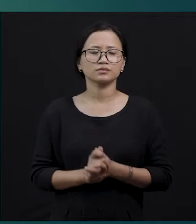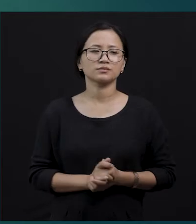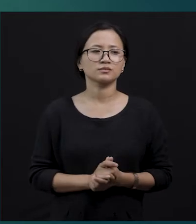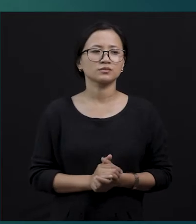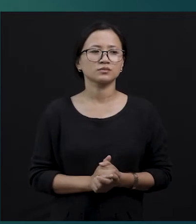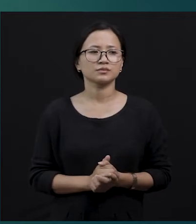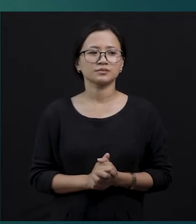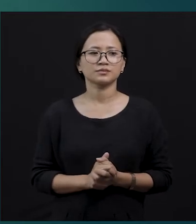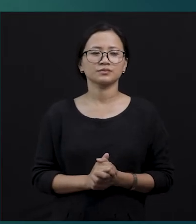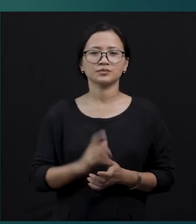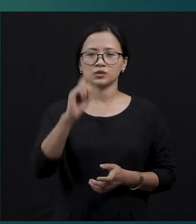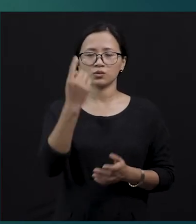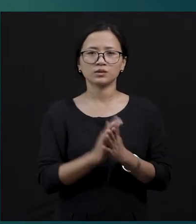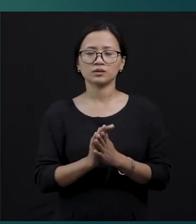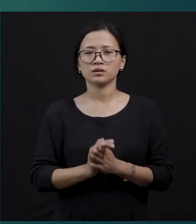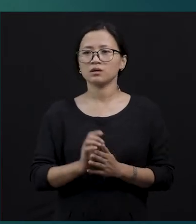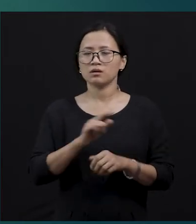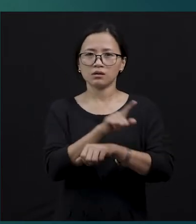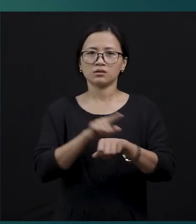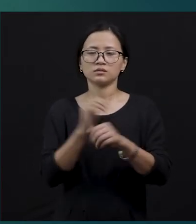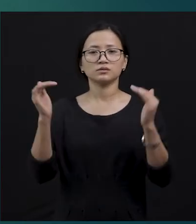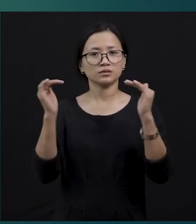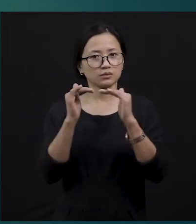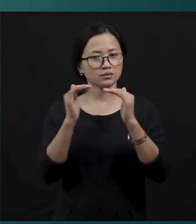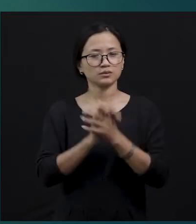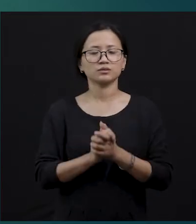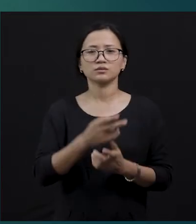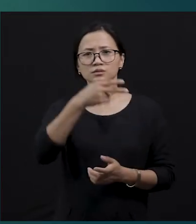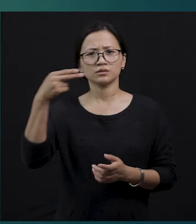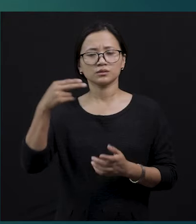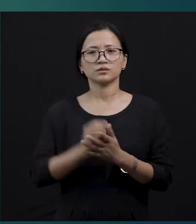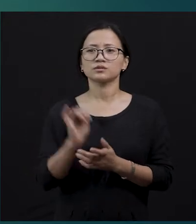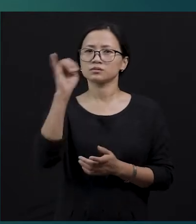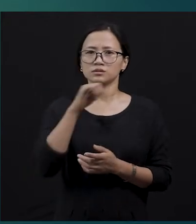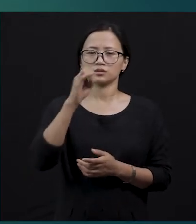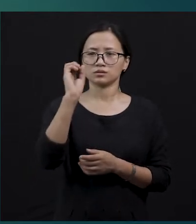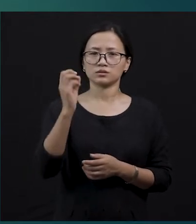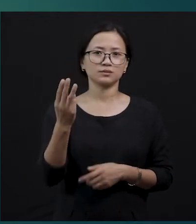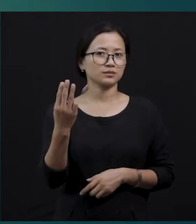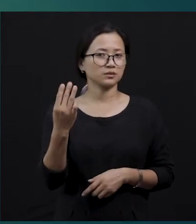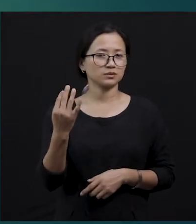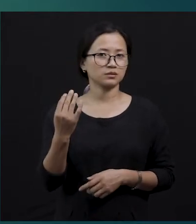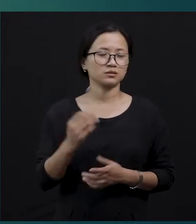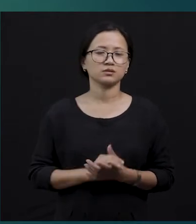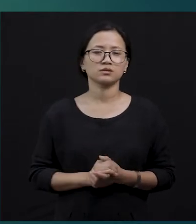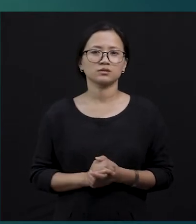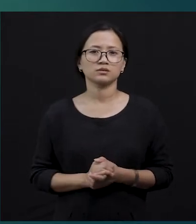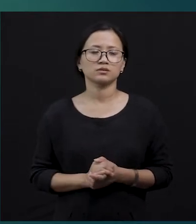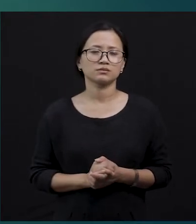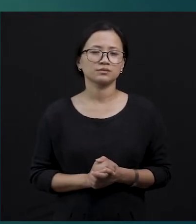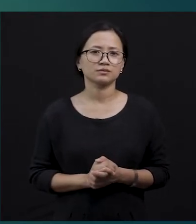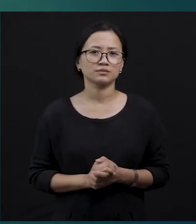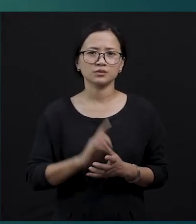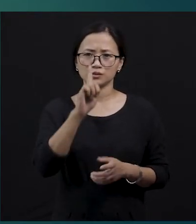children. Now 1 hour is equal to how many minutes? 1 hour is equal to 60 minutes, right? And then